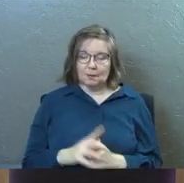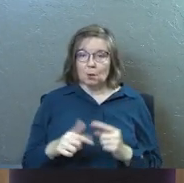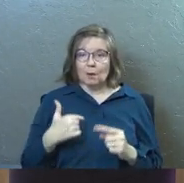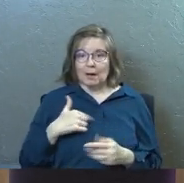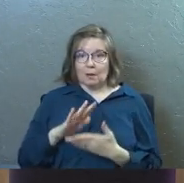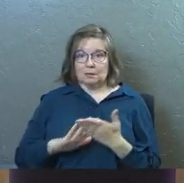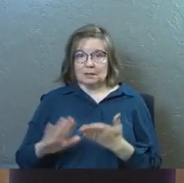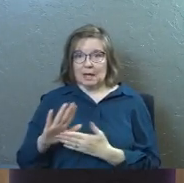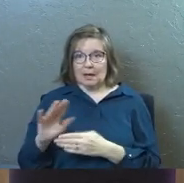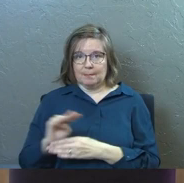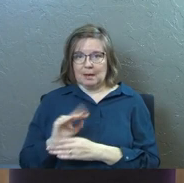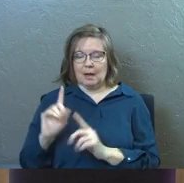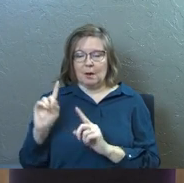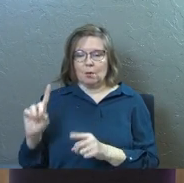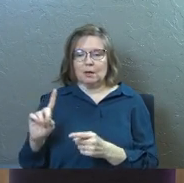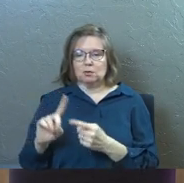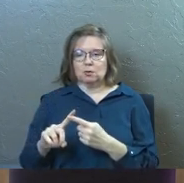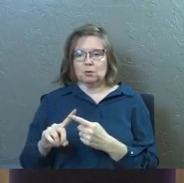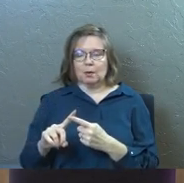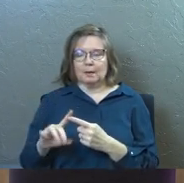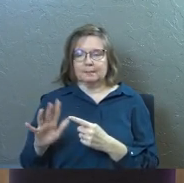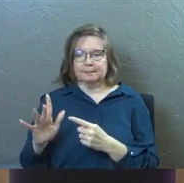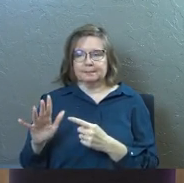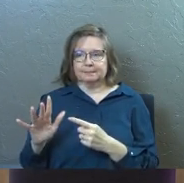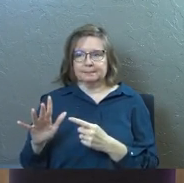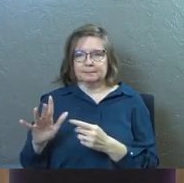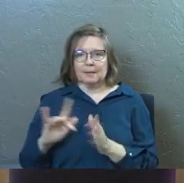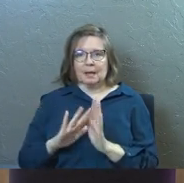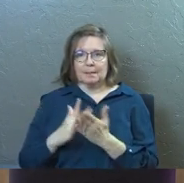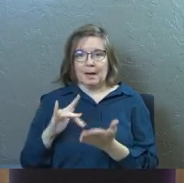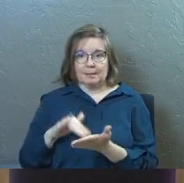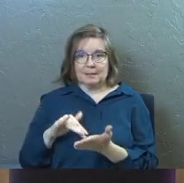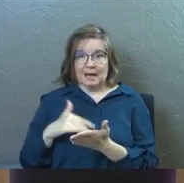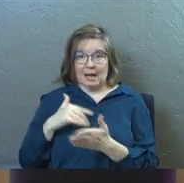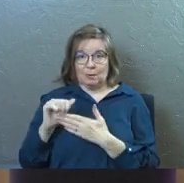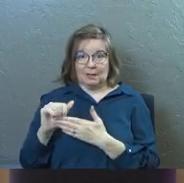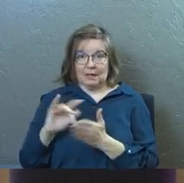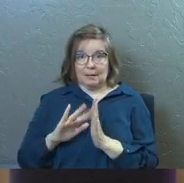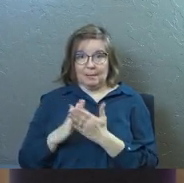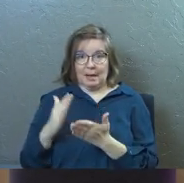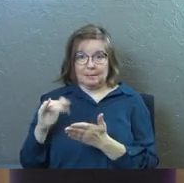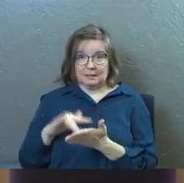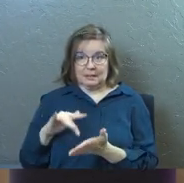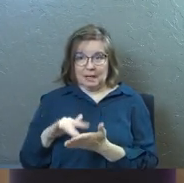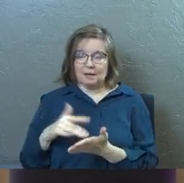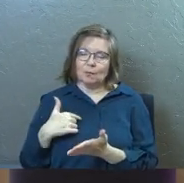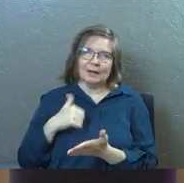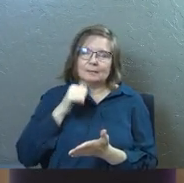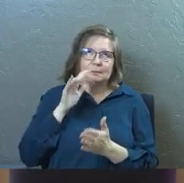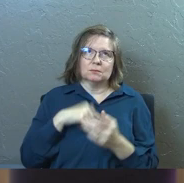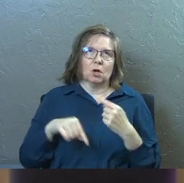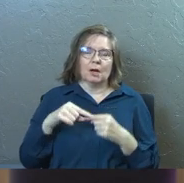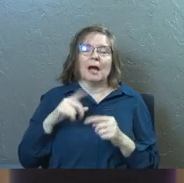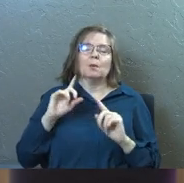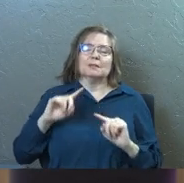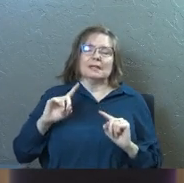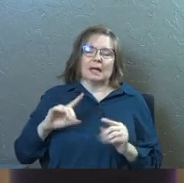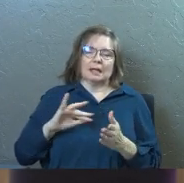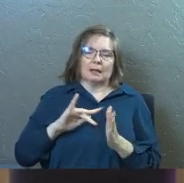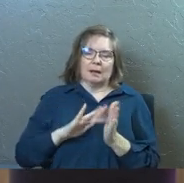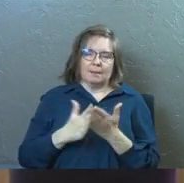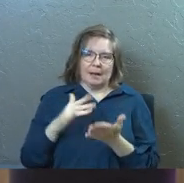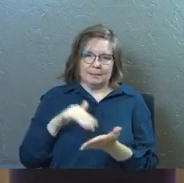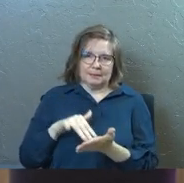When I was in college ministry, I went to a Bible study and I was leading a Bible study and I was attending a Bible